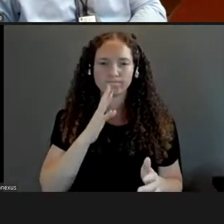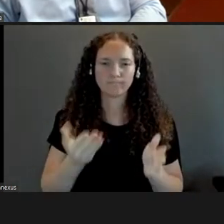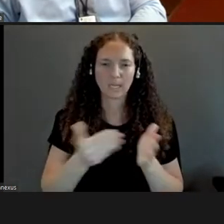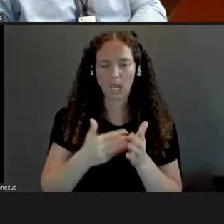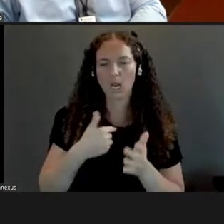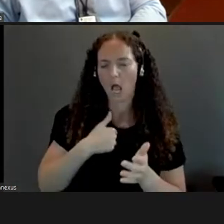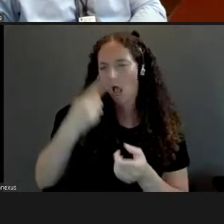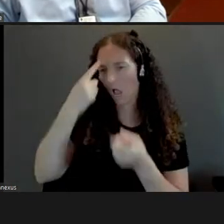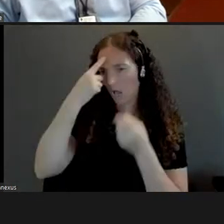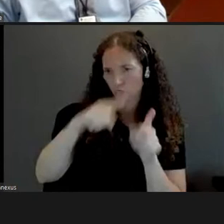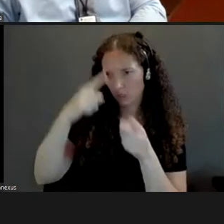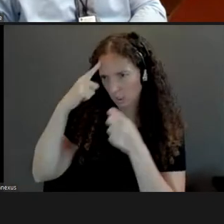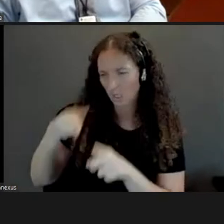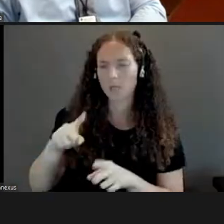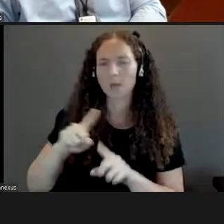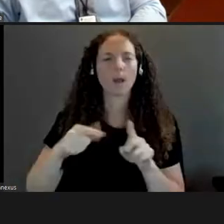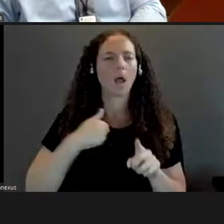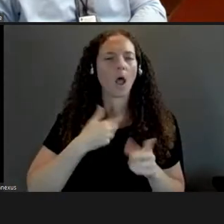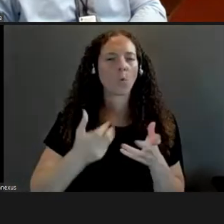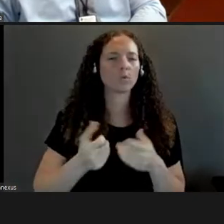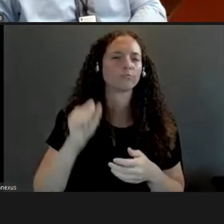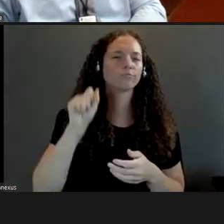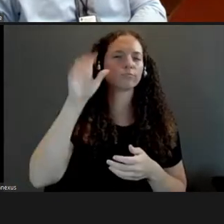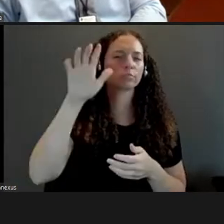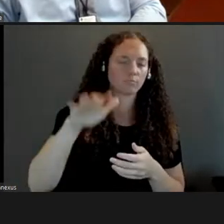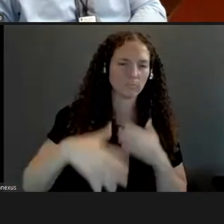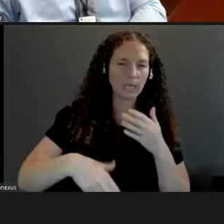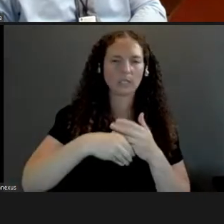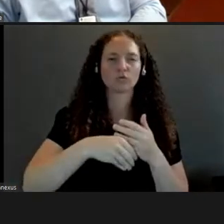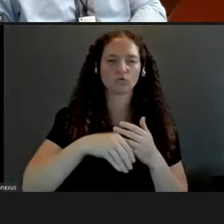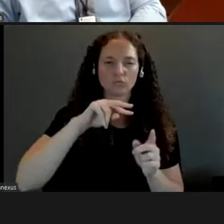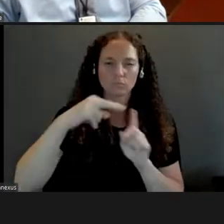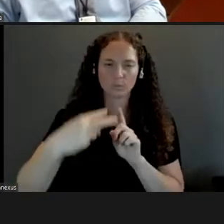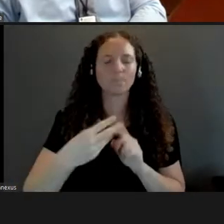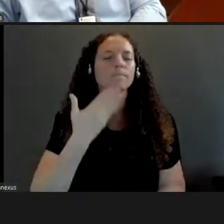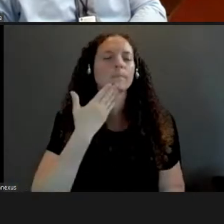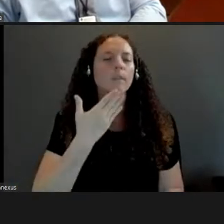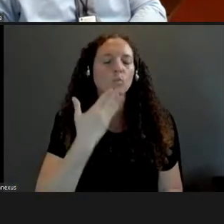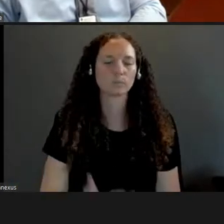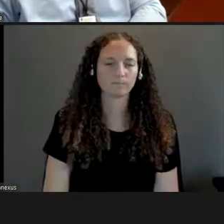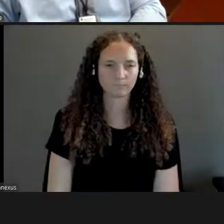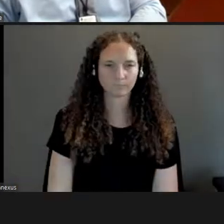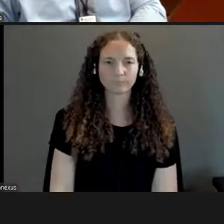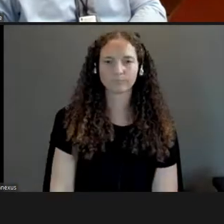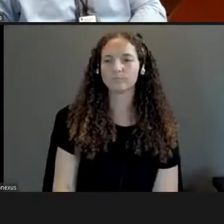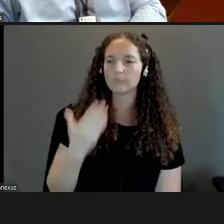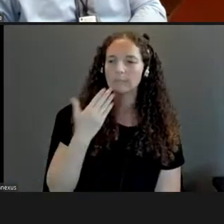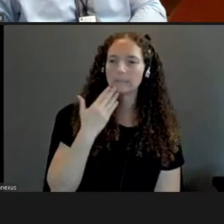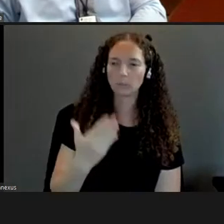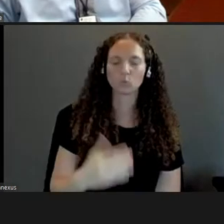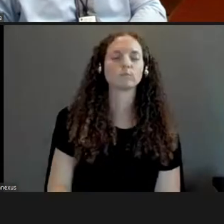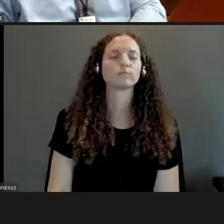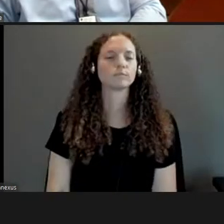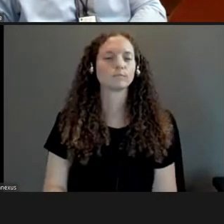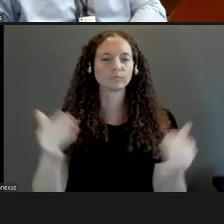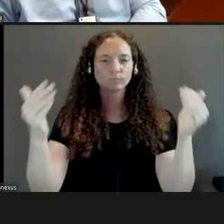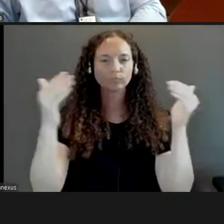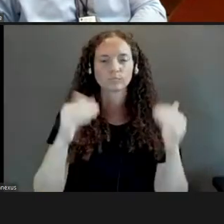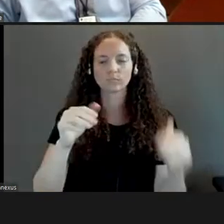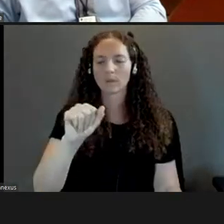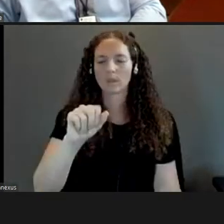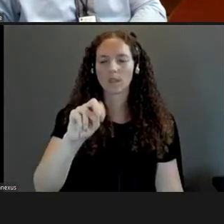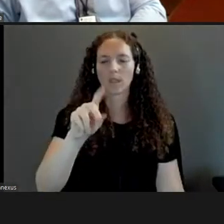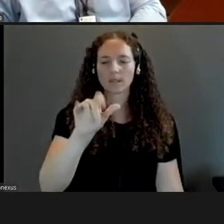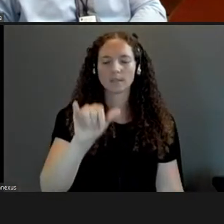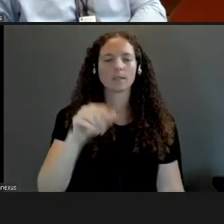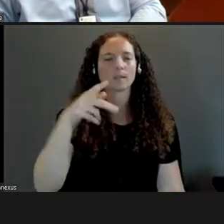wanted to add this additional dynamic for you to take into consideration. Thank you. Thank you, Gabriel. So next we're going to have Andy Pollack,